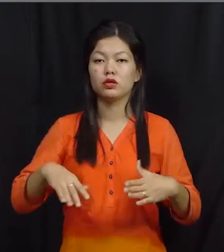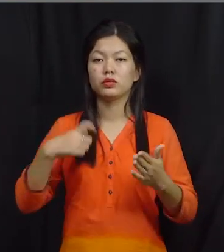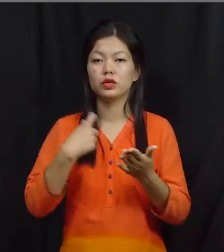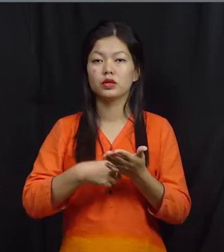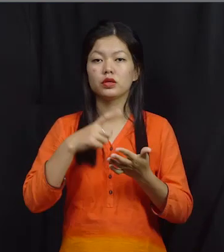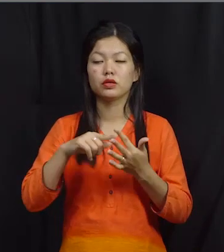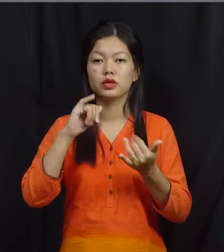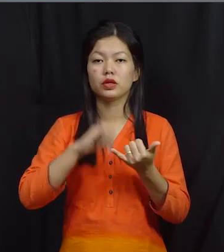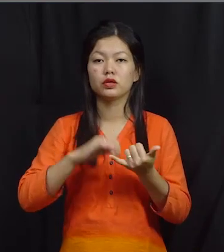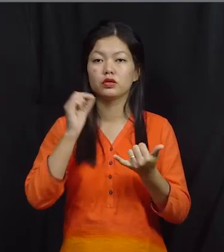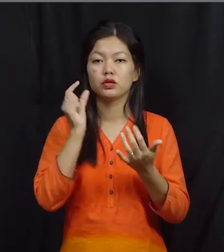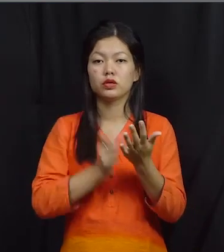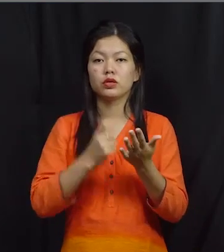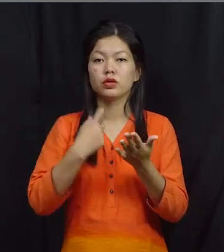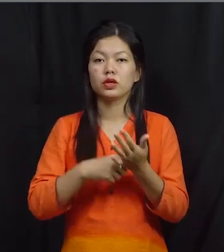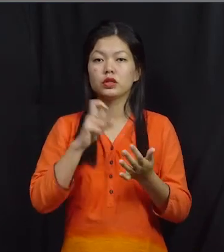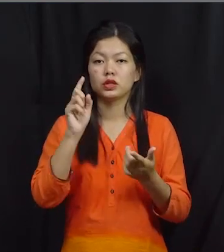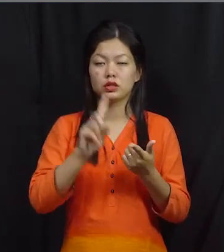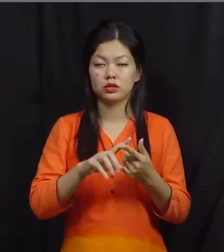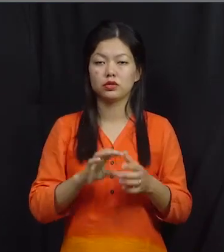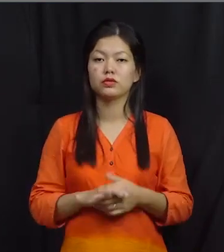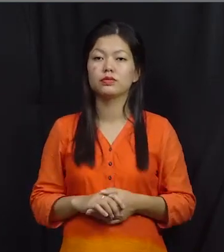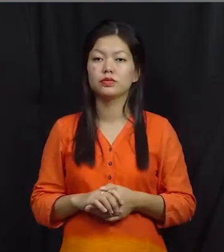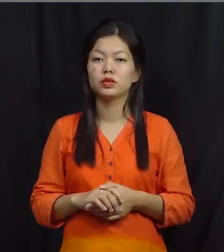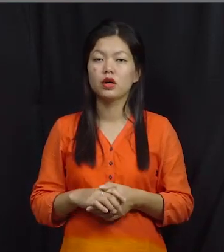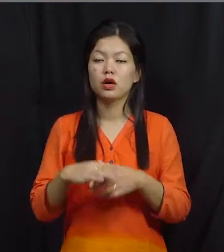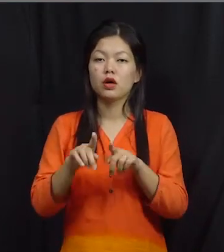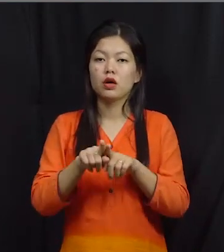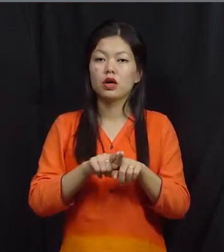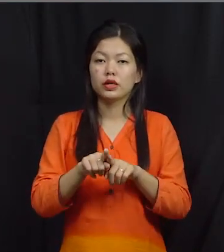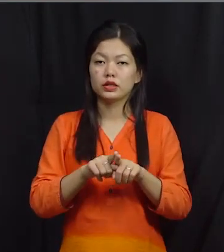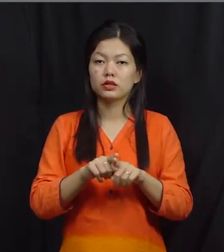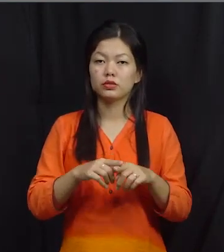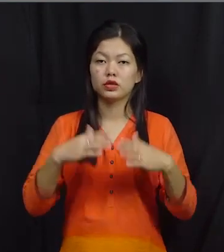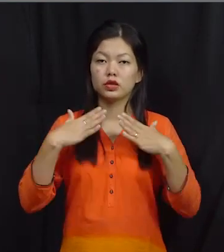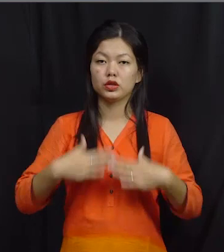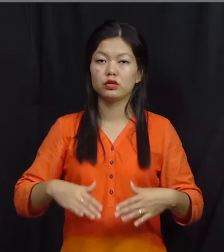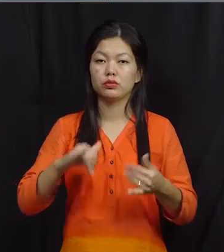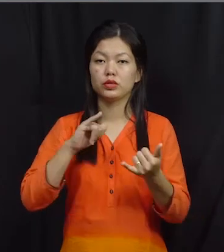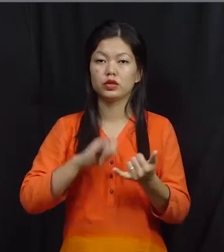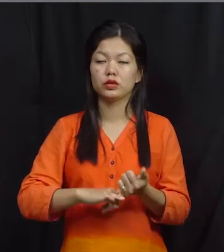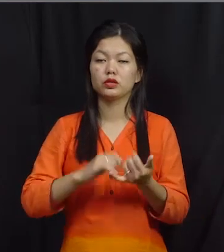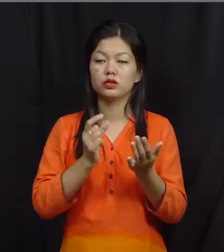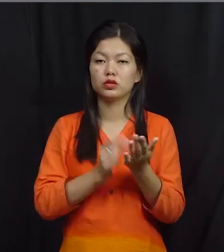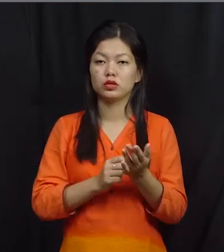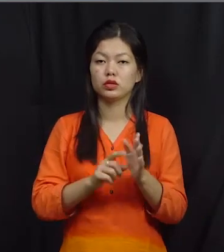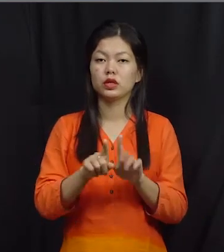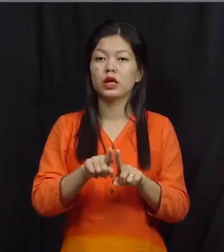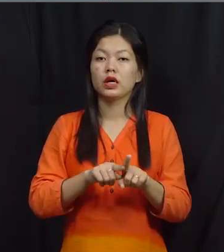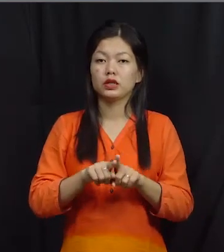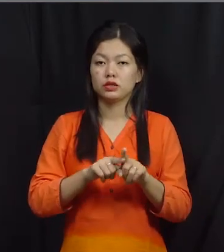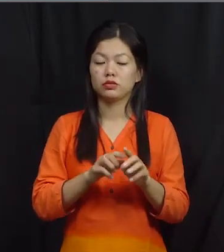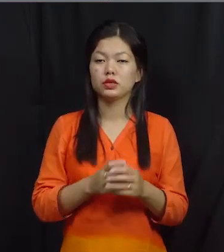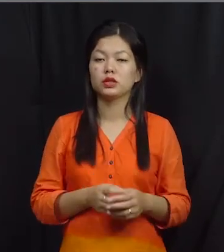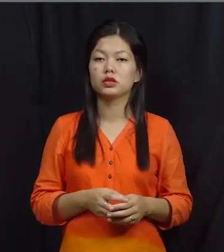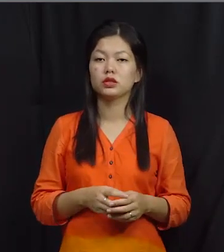then you become, for example, I'll give you the example of a doctor because that is the easiest one. So you become a